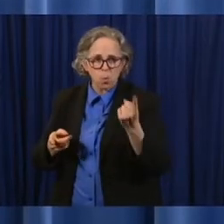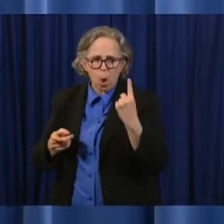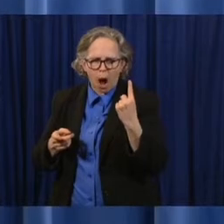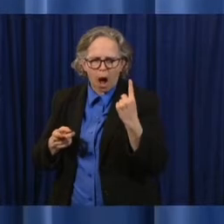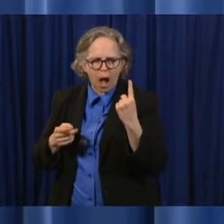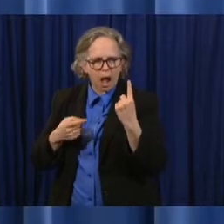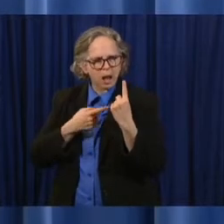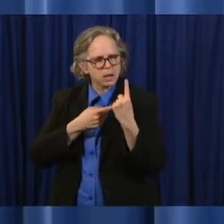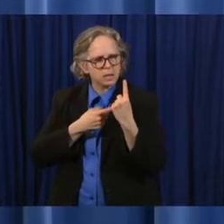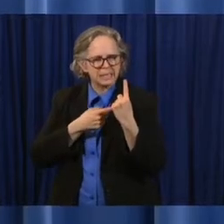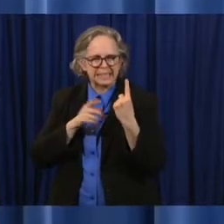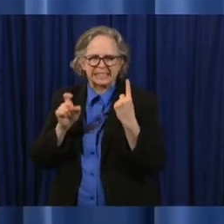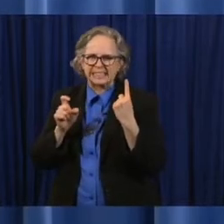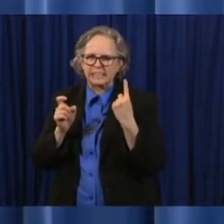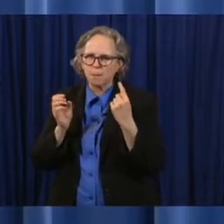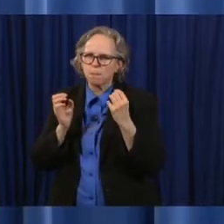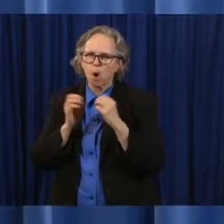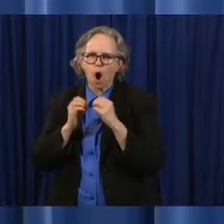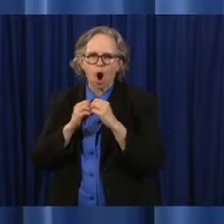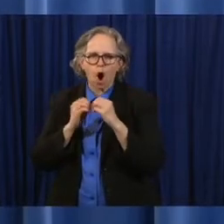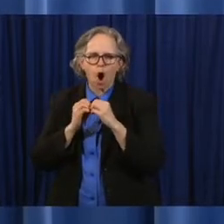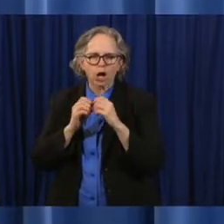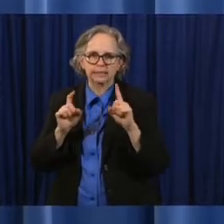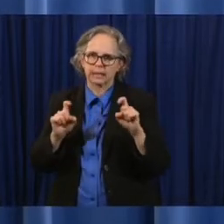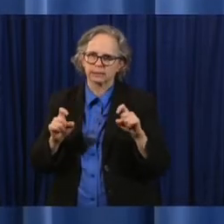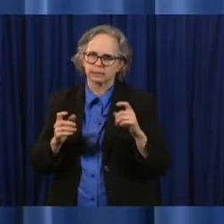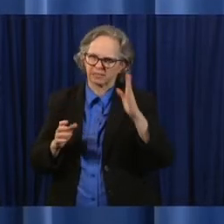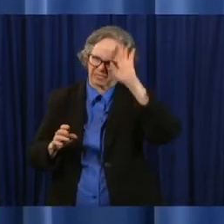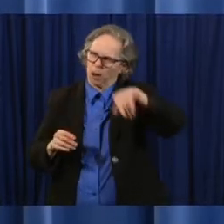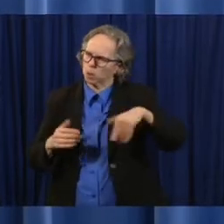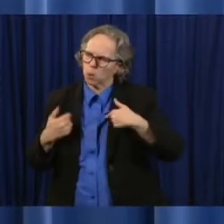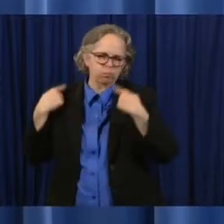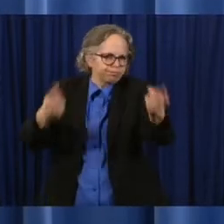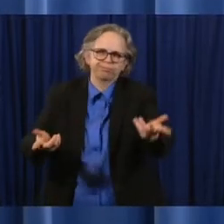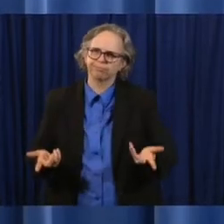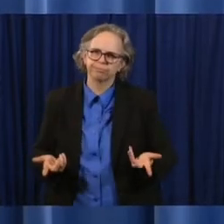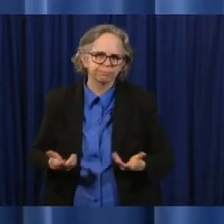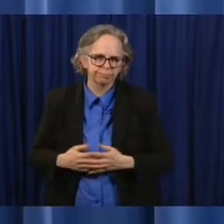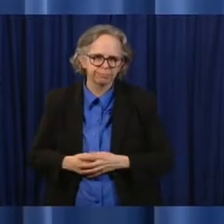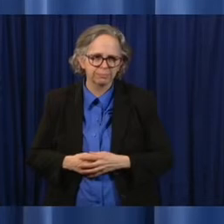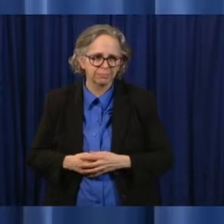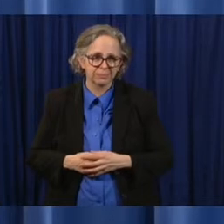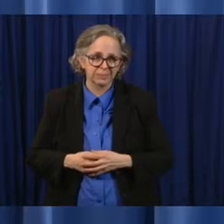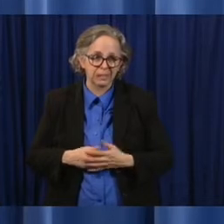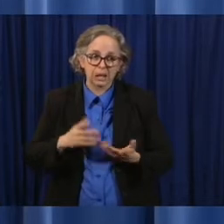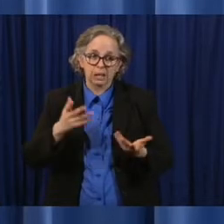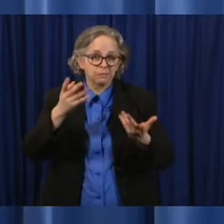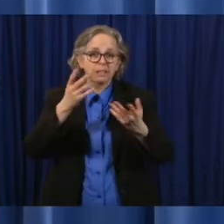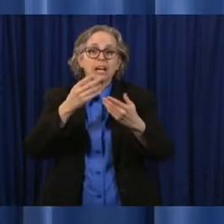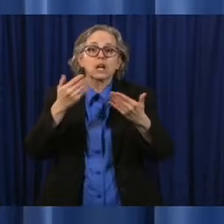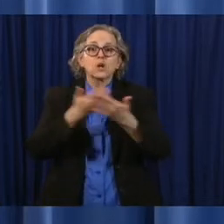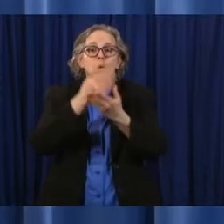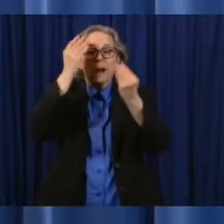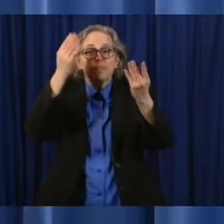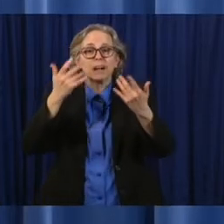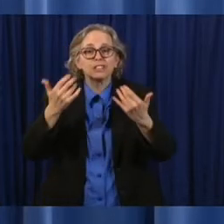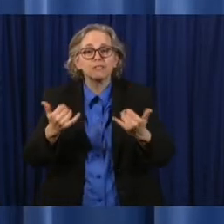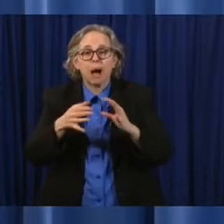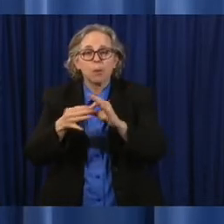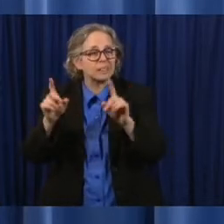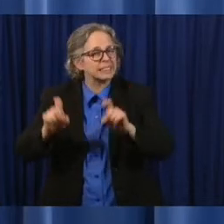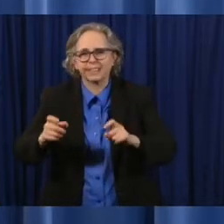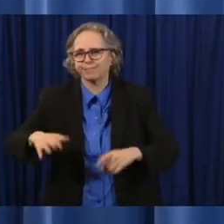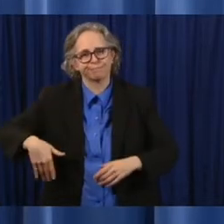rate is testing. And I don't have any announcement today, but I will share with you